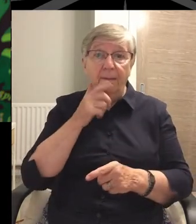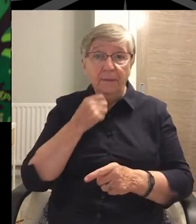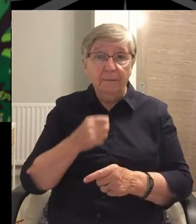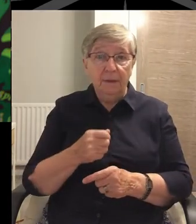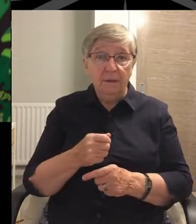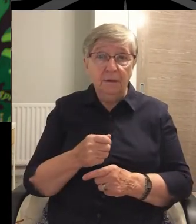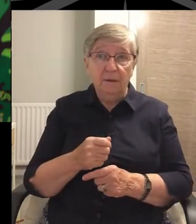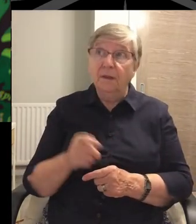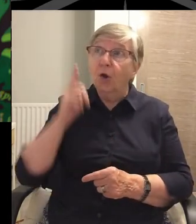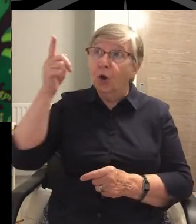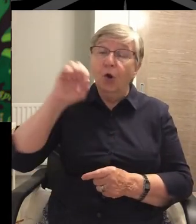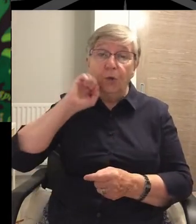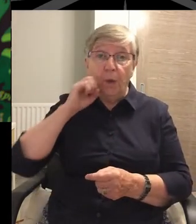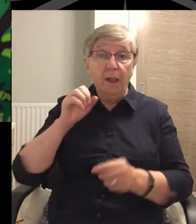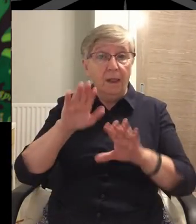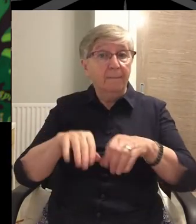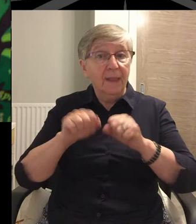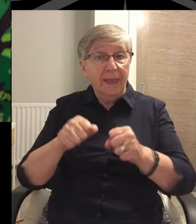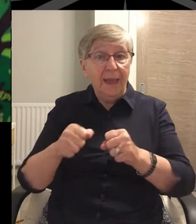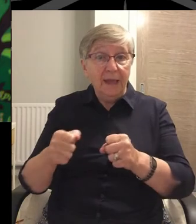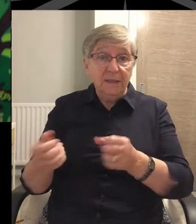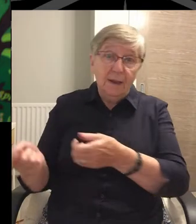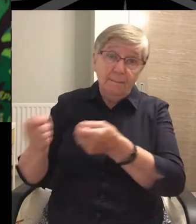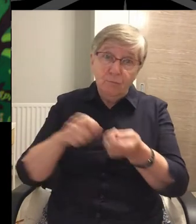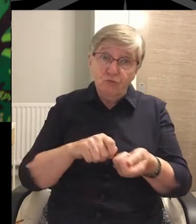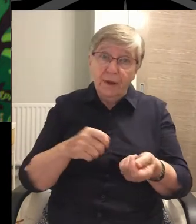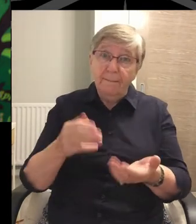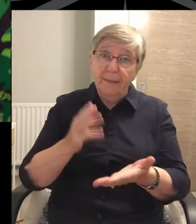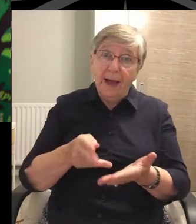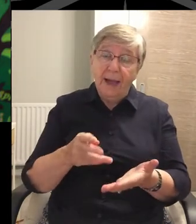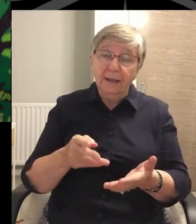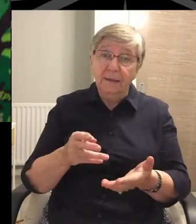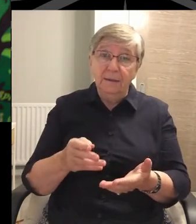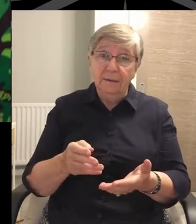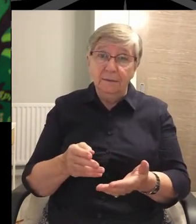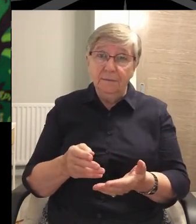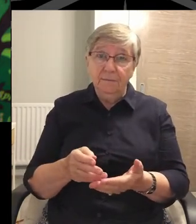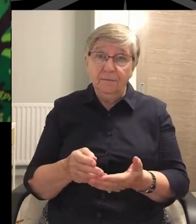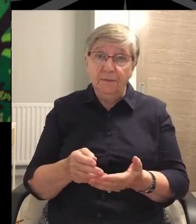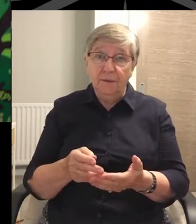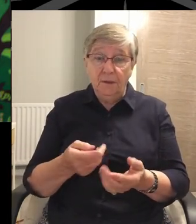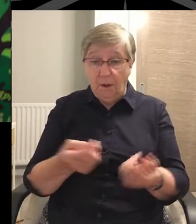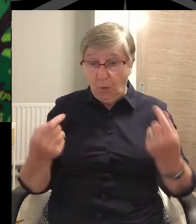Are we the kind of people that God is likely to revive and bless?